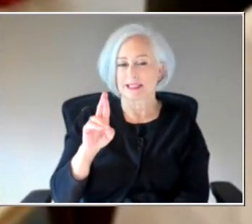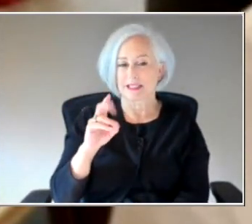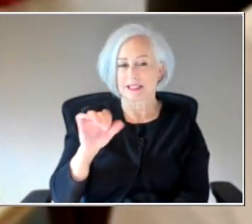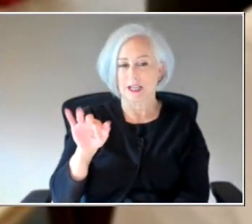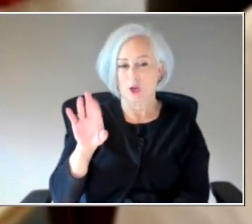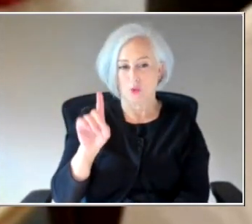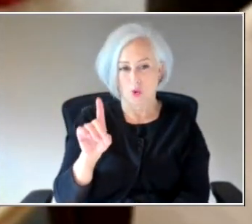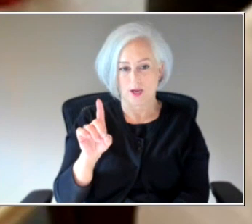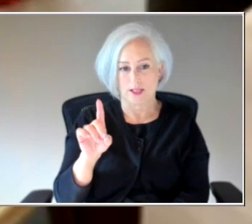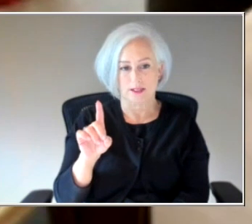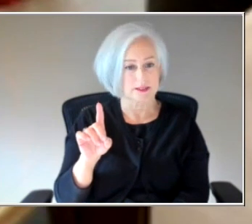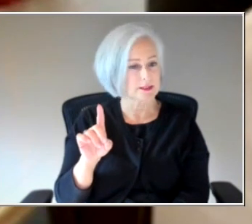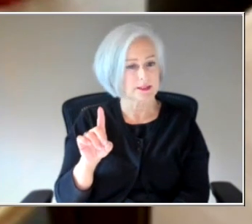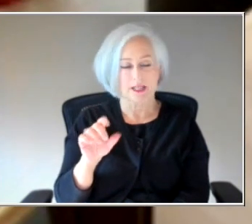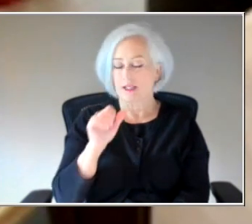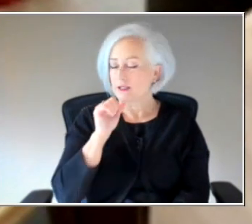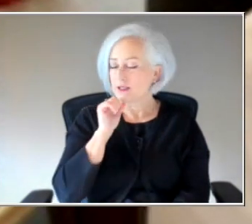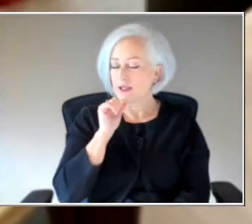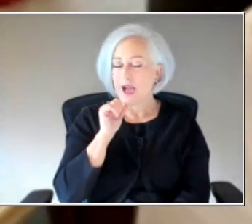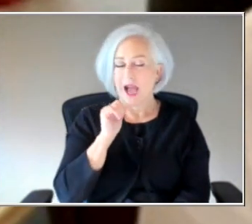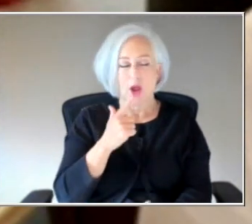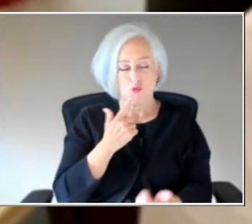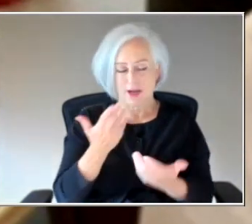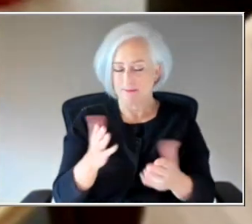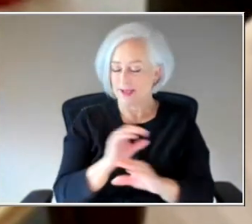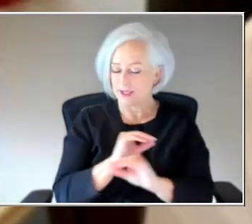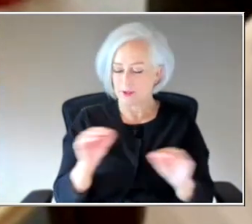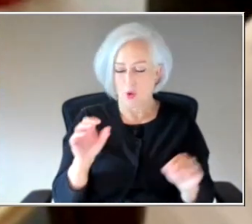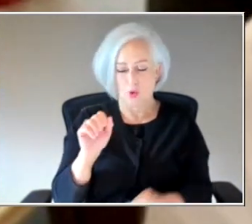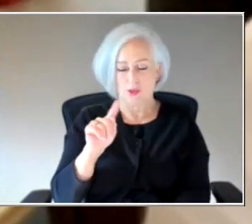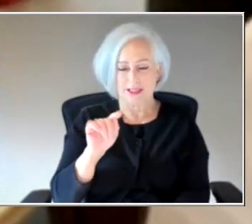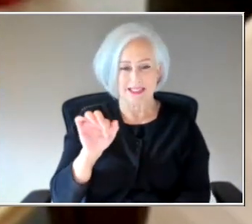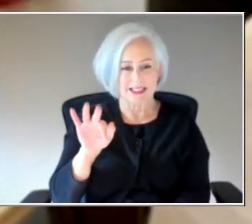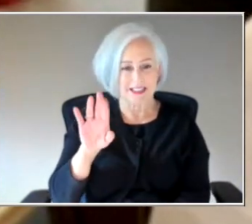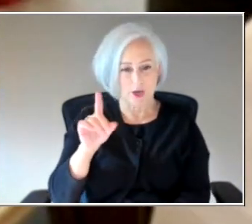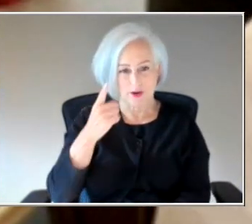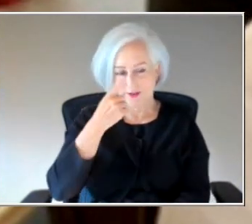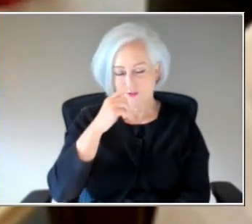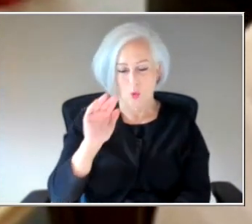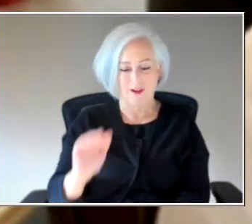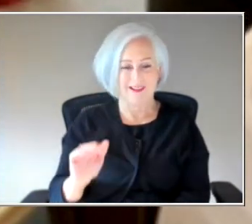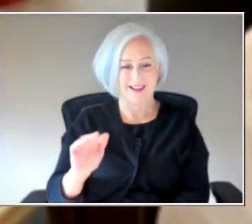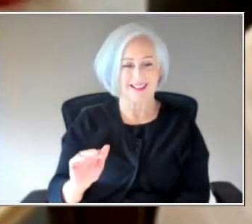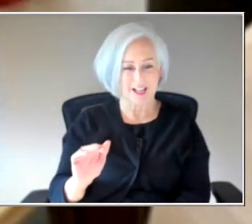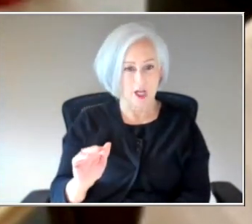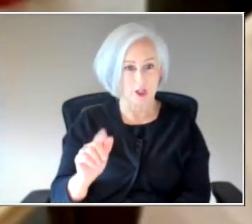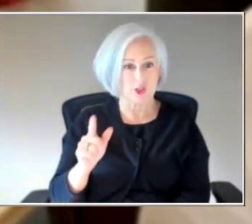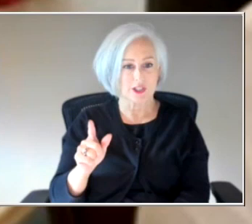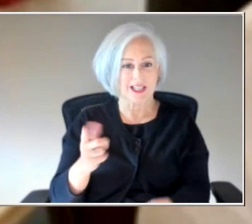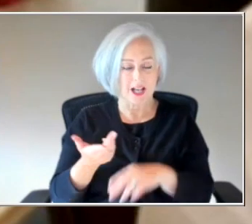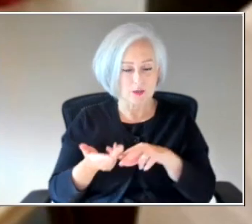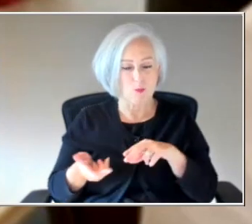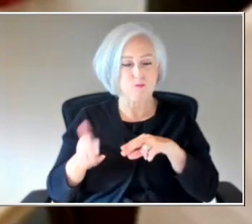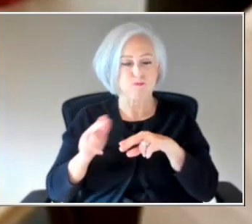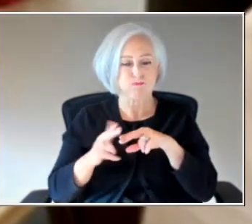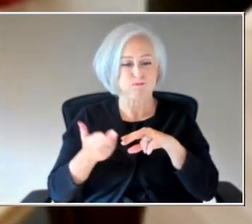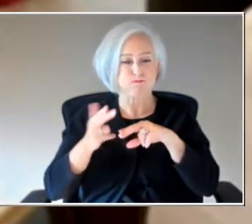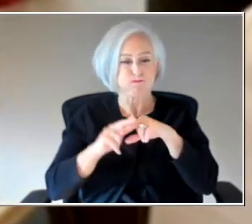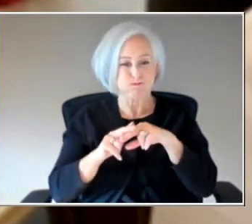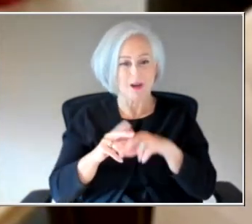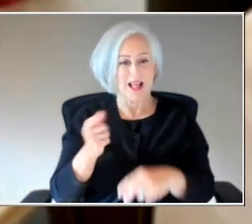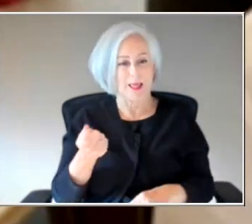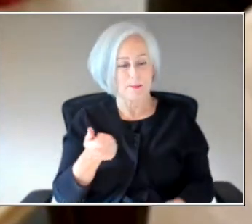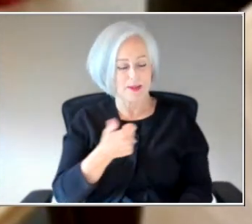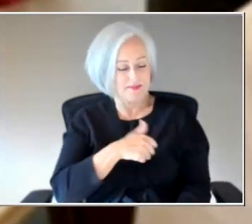Recommend to never put a toddler on steroids. It's pretty crazy. She's put on some weight. She's got an attitude problem, and